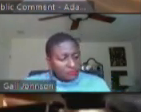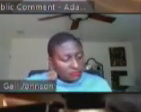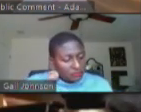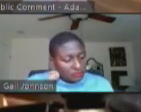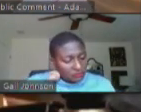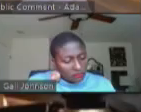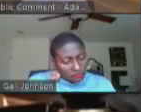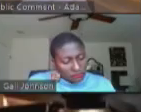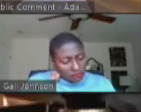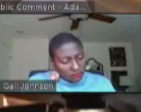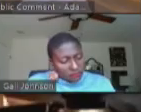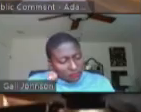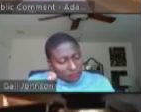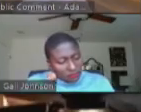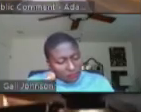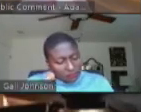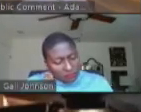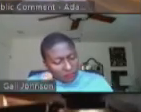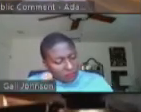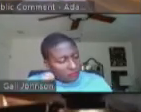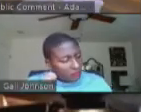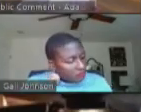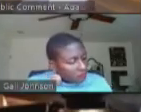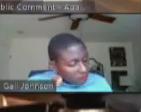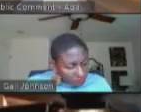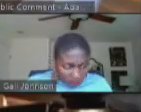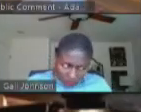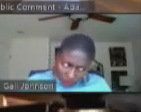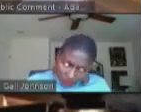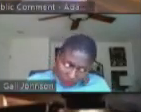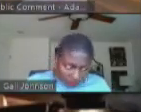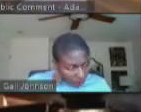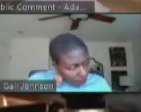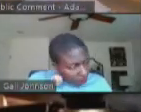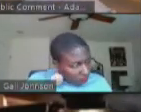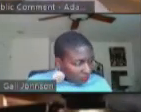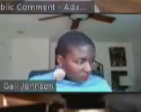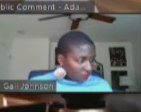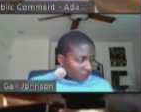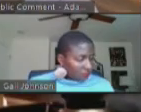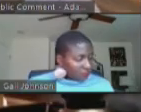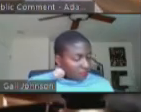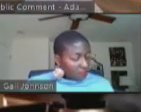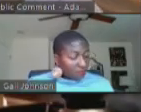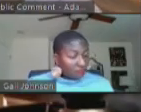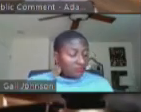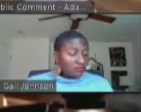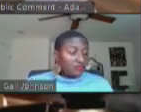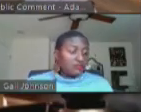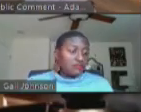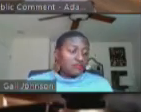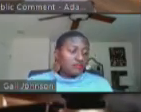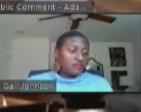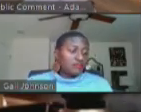begin in a couple days once they're appointed. I see nobody in